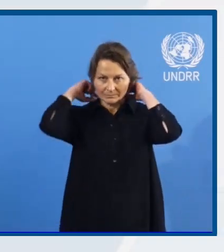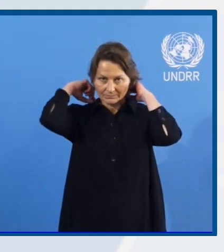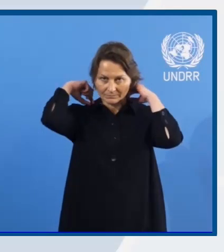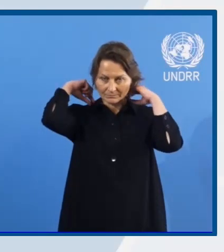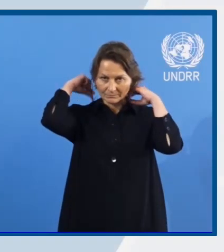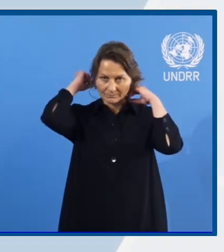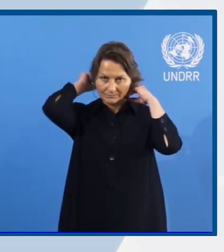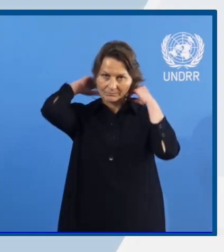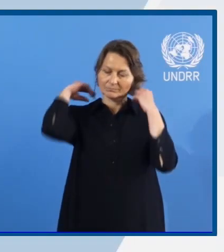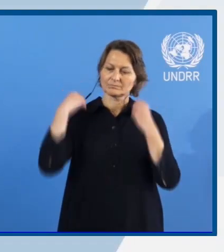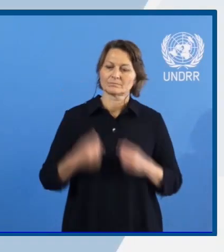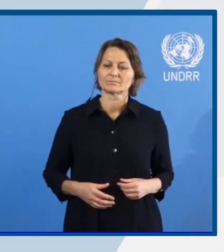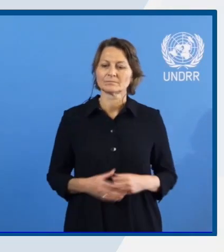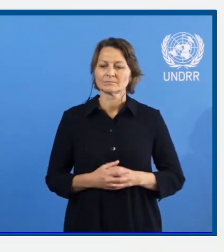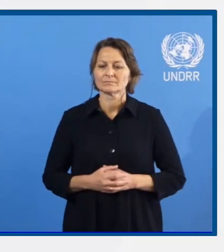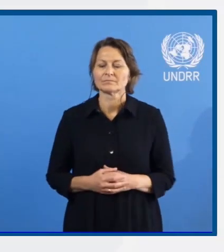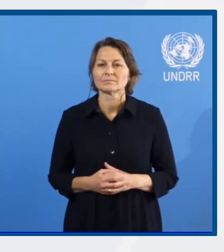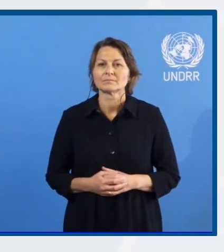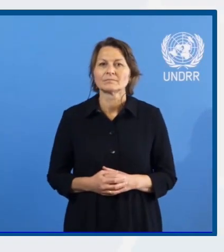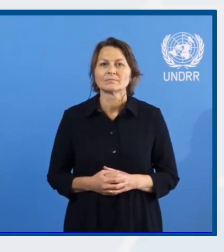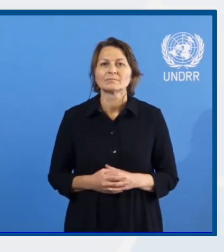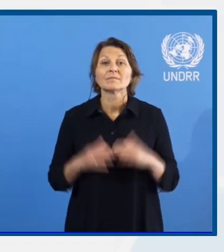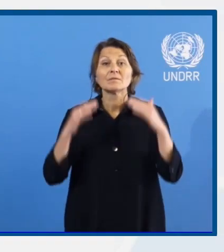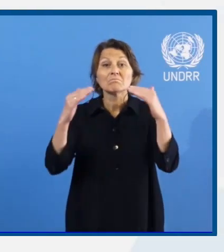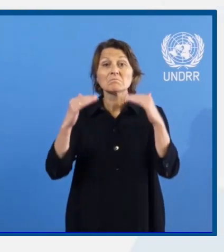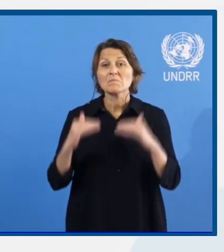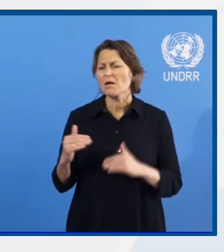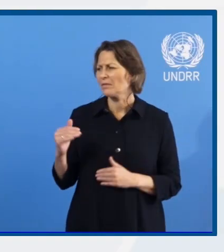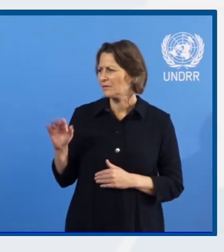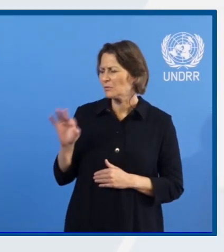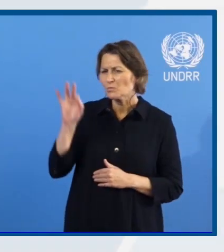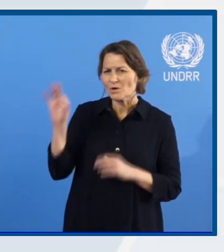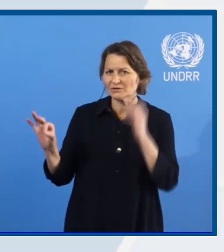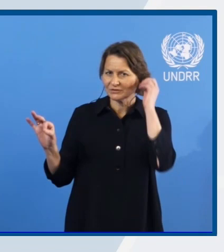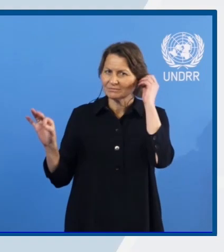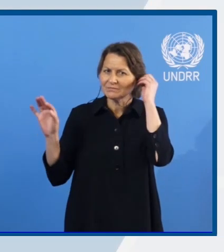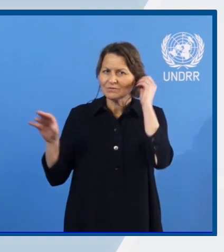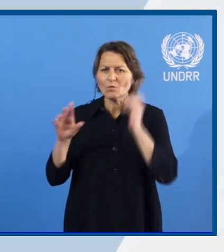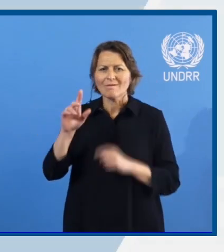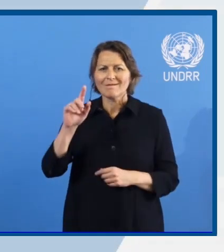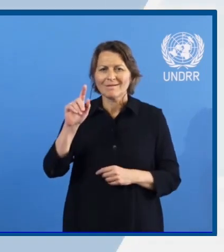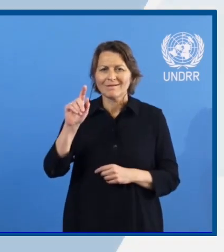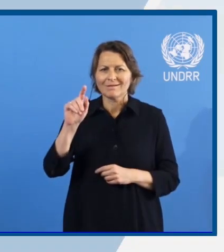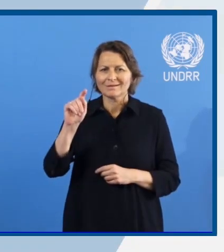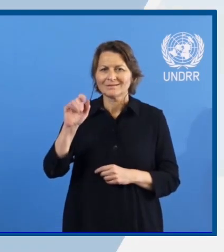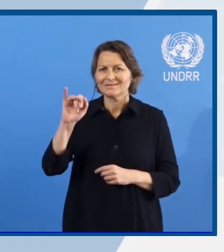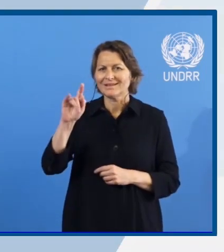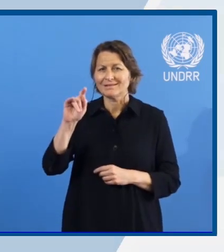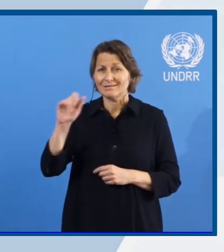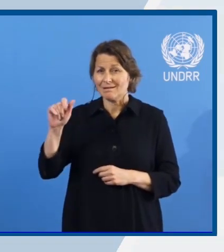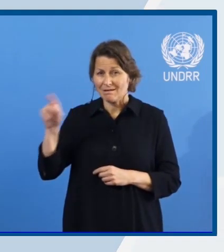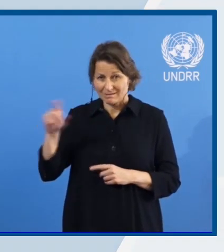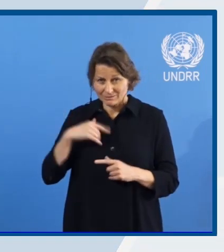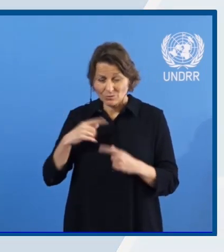finance forecasting and risk analytics that's required and needed for any anticipatory action in this space. Do you